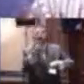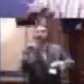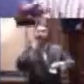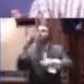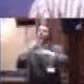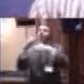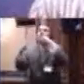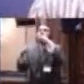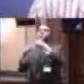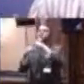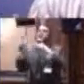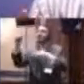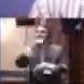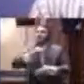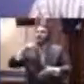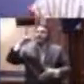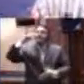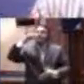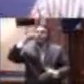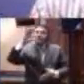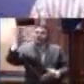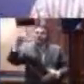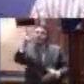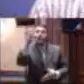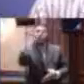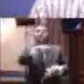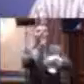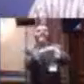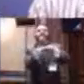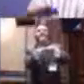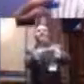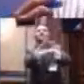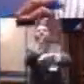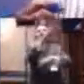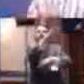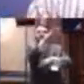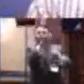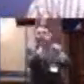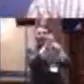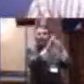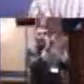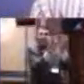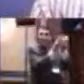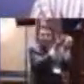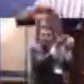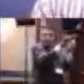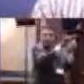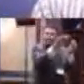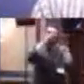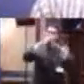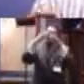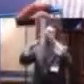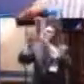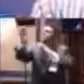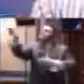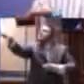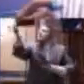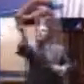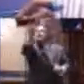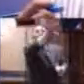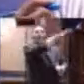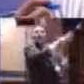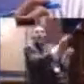Al-Azhar and the Coptic Church, all these institutions have been disempowered and have been politicized to